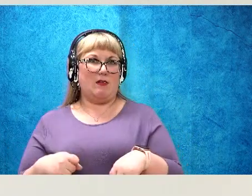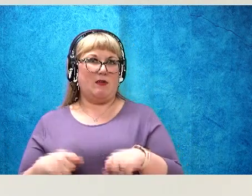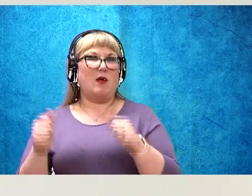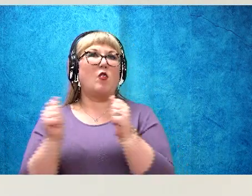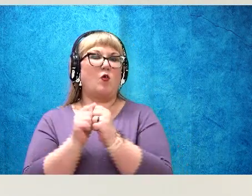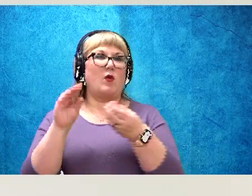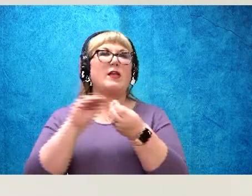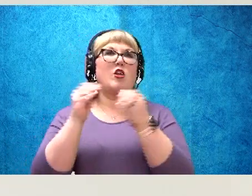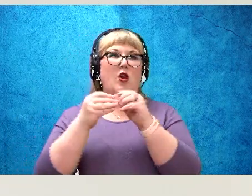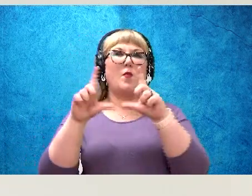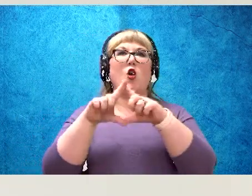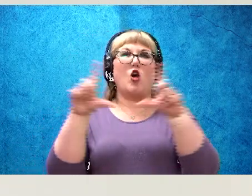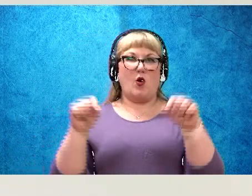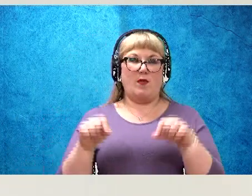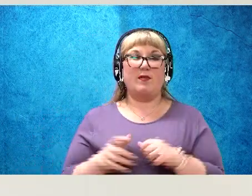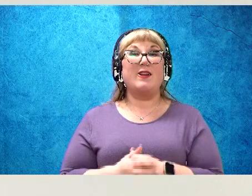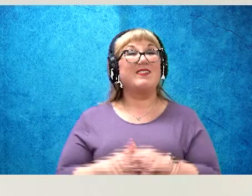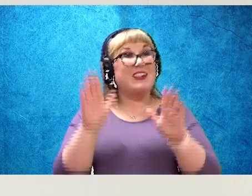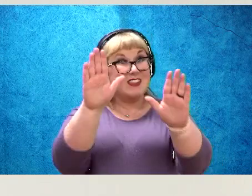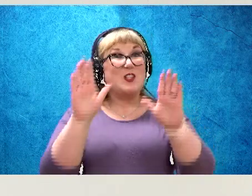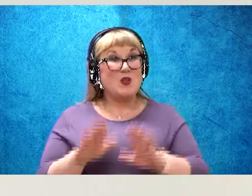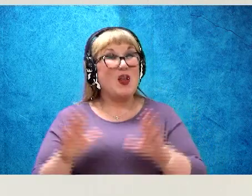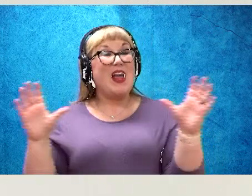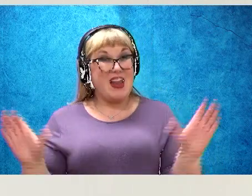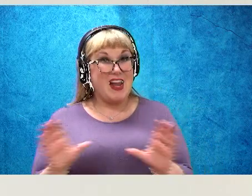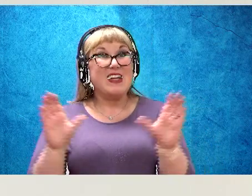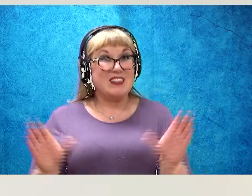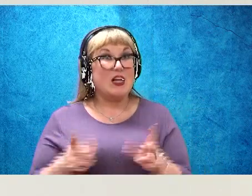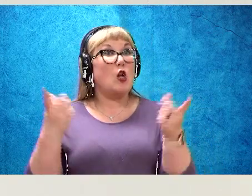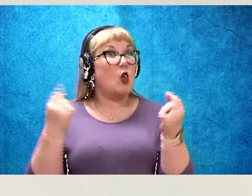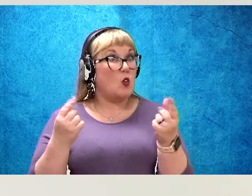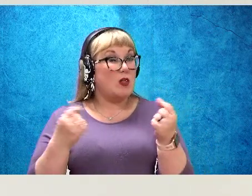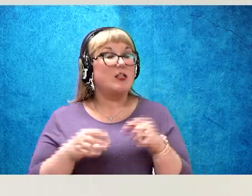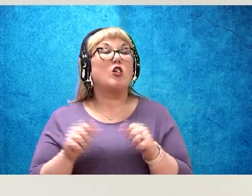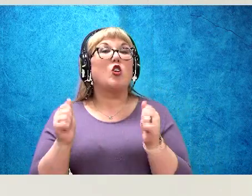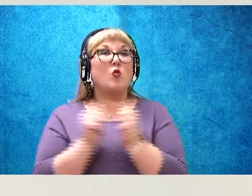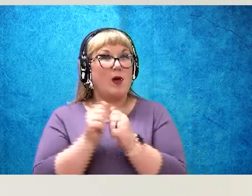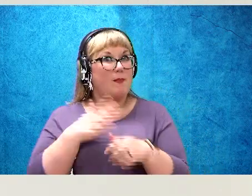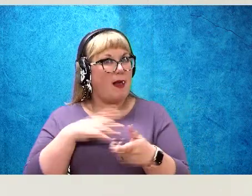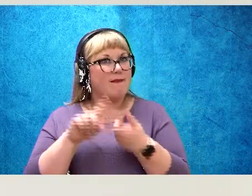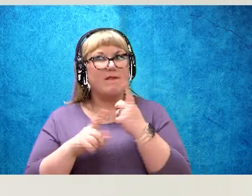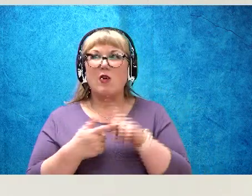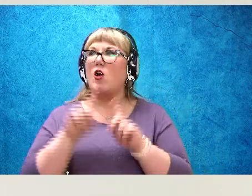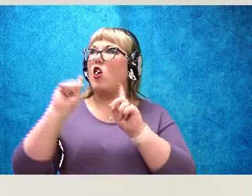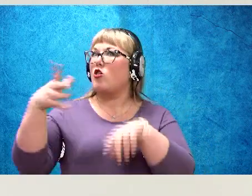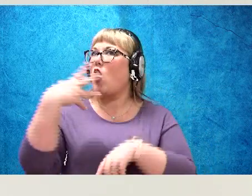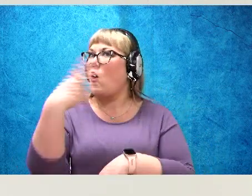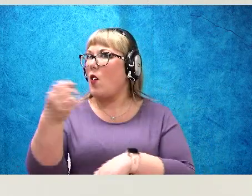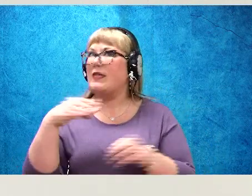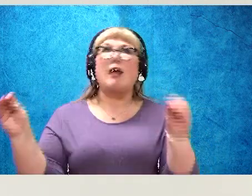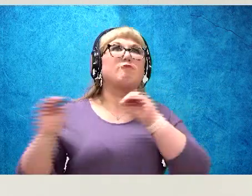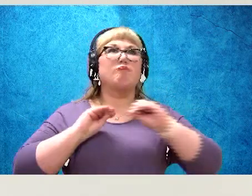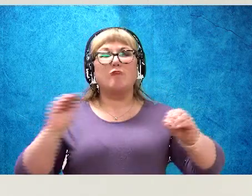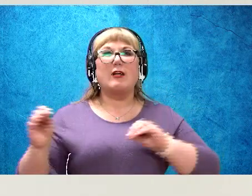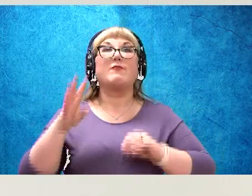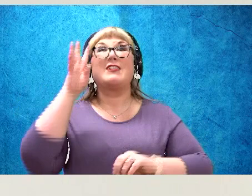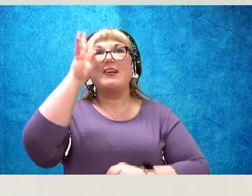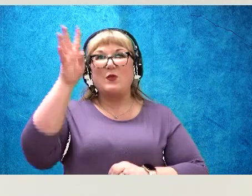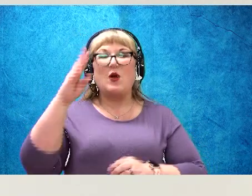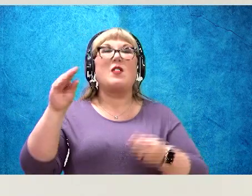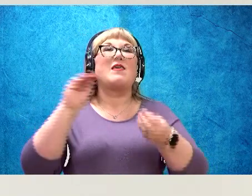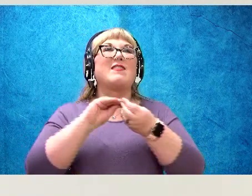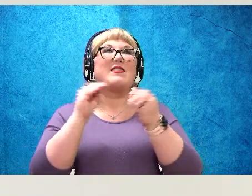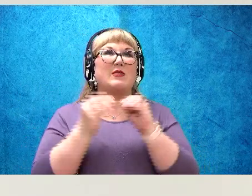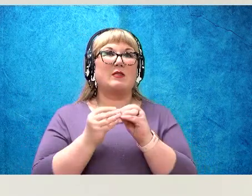our number cards. So a great activity that I like to do with my friends to get outside and to get moving is to create